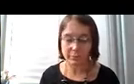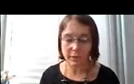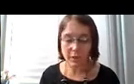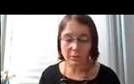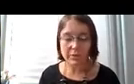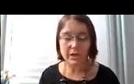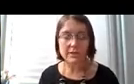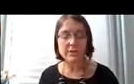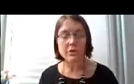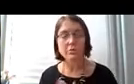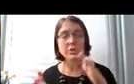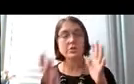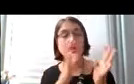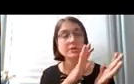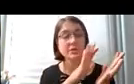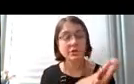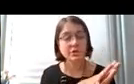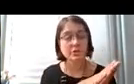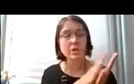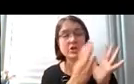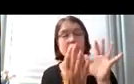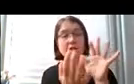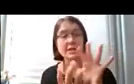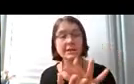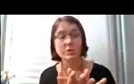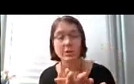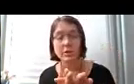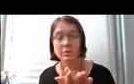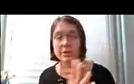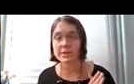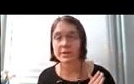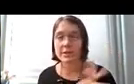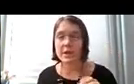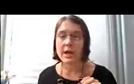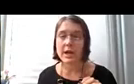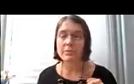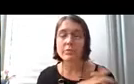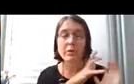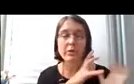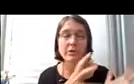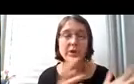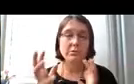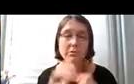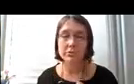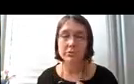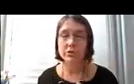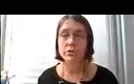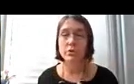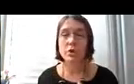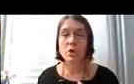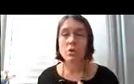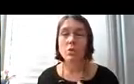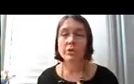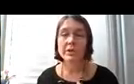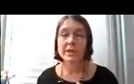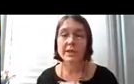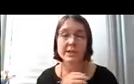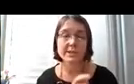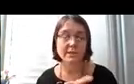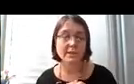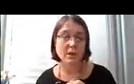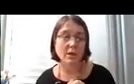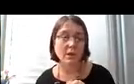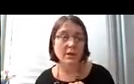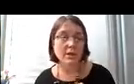in. Brilliant. So you'll be using the student worksheet and your PowerPoint. We'll then move on to what the